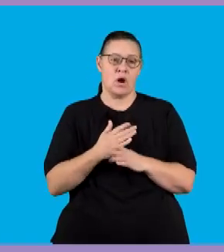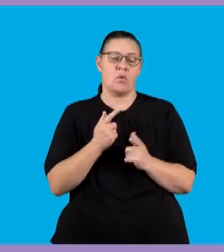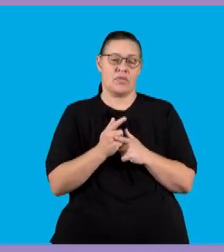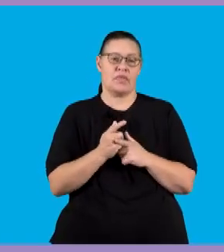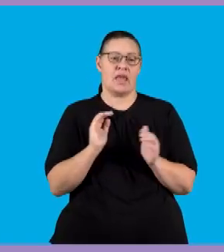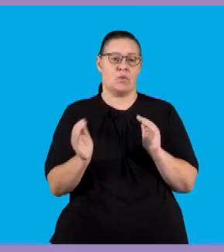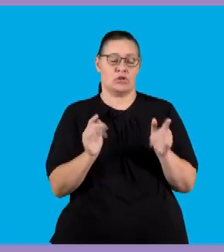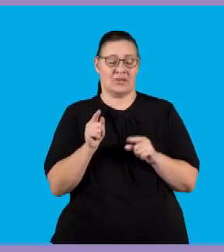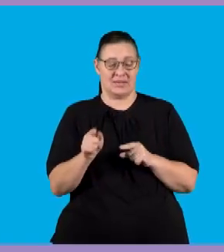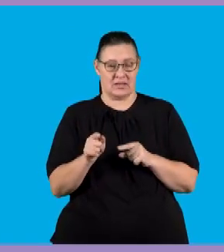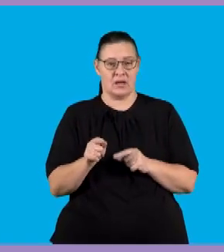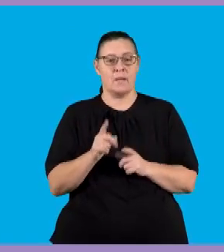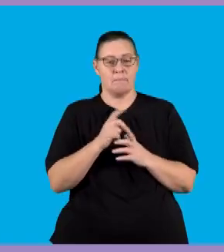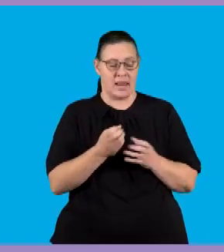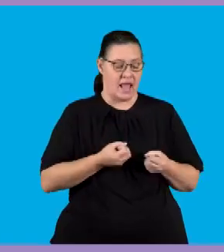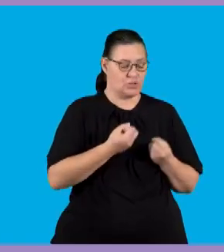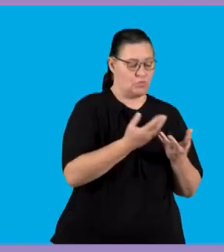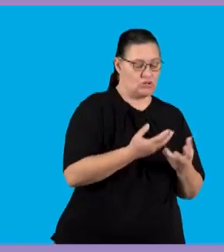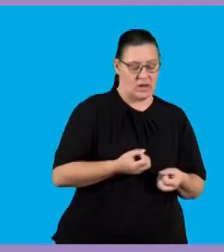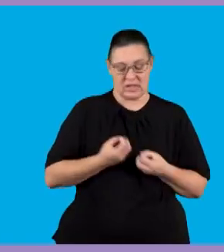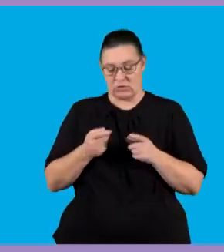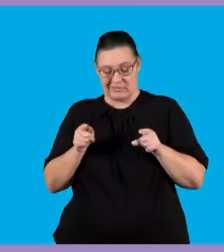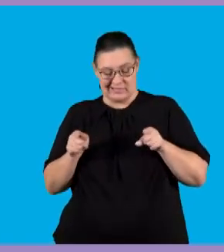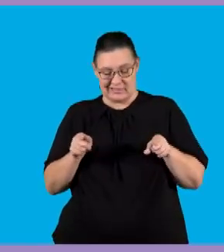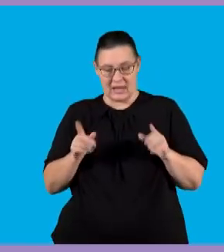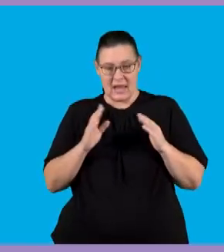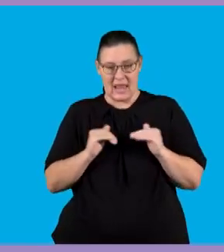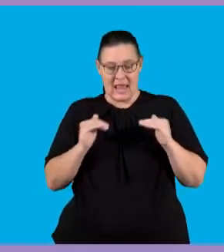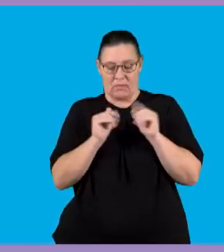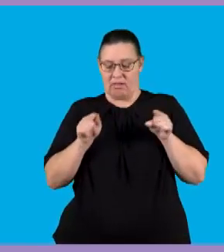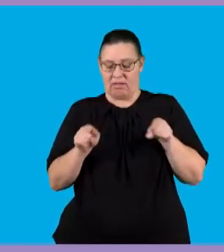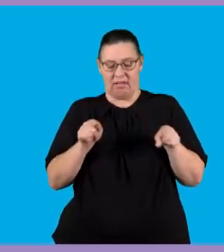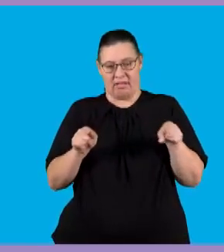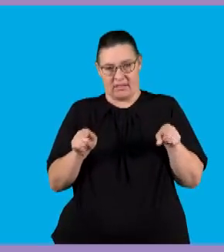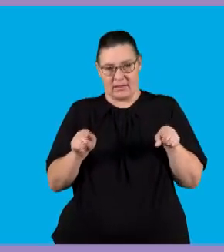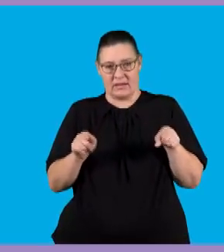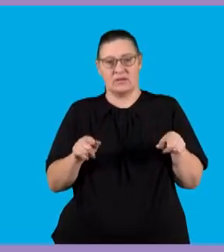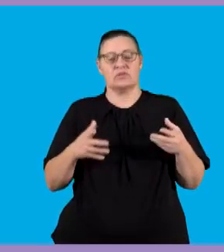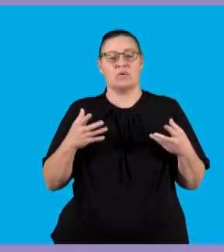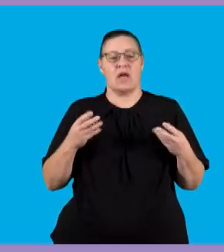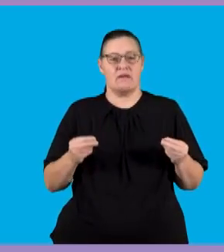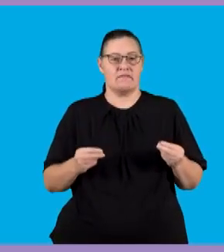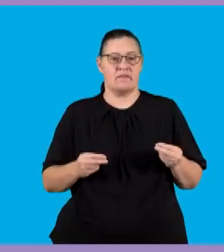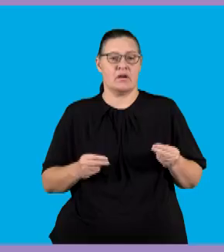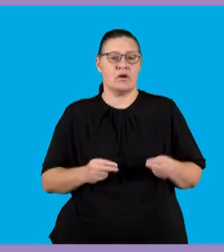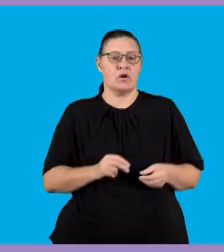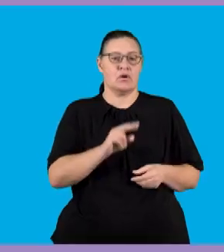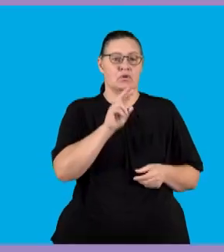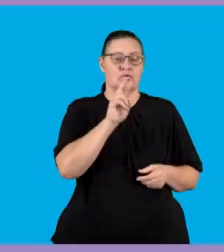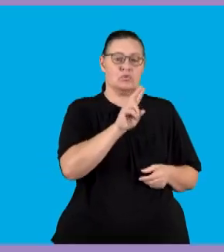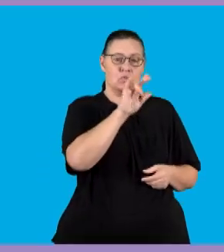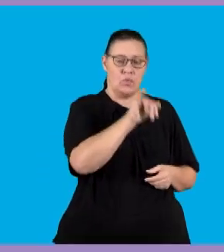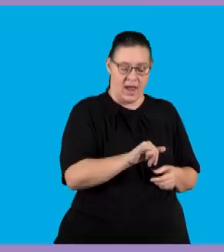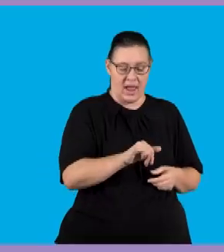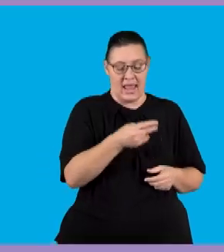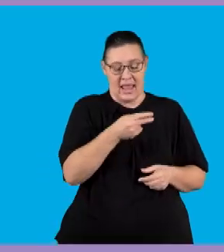this lesson. So we are going to work with equation, which is 2 expressions that are equal to each other. So for example, we